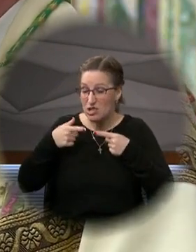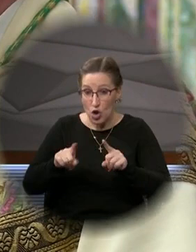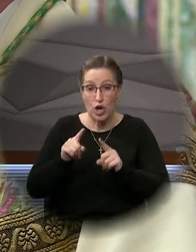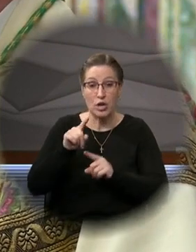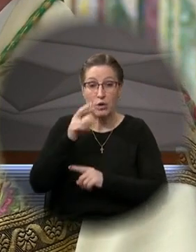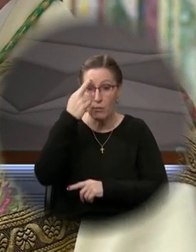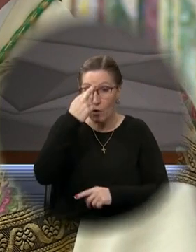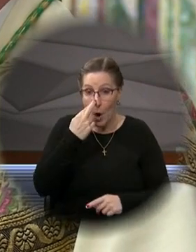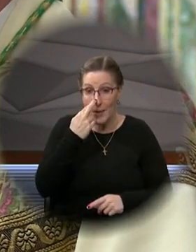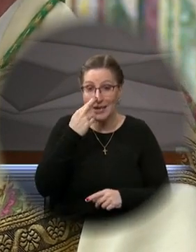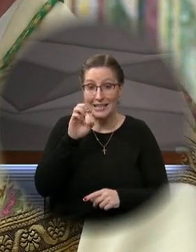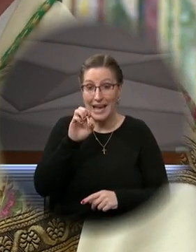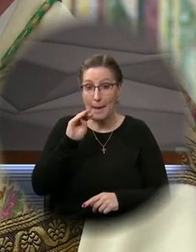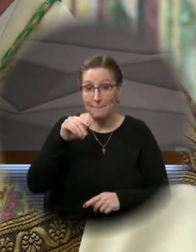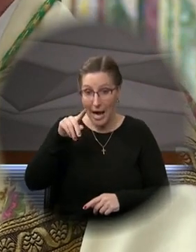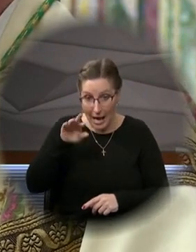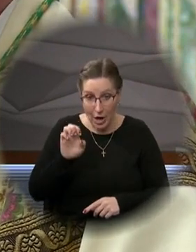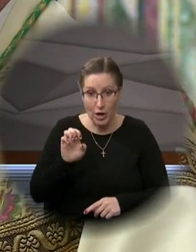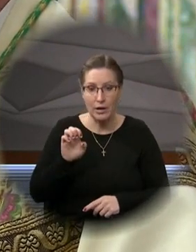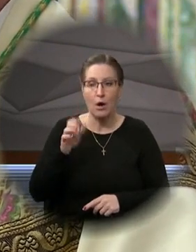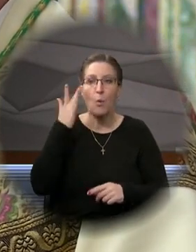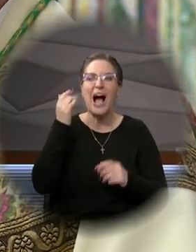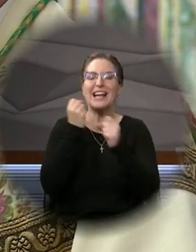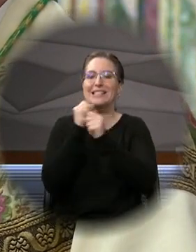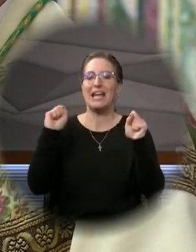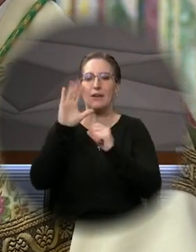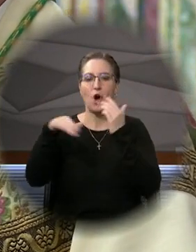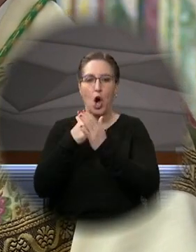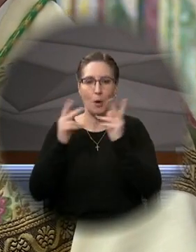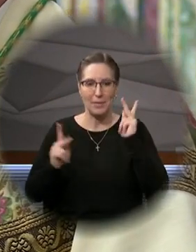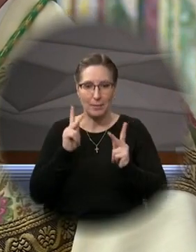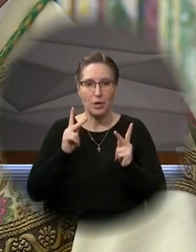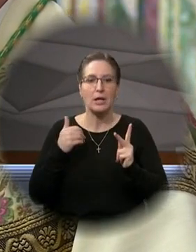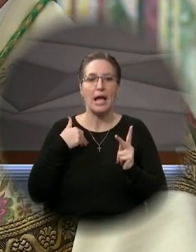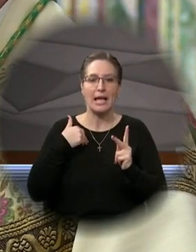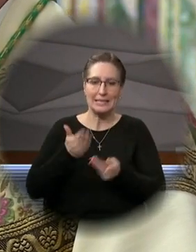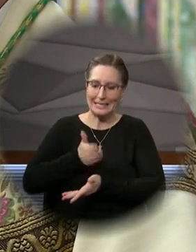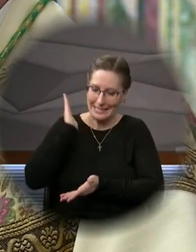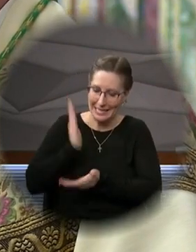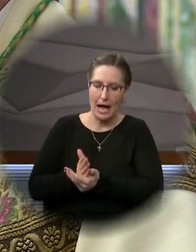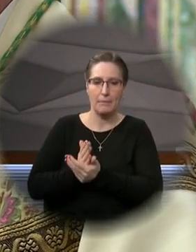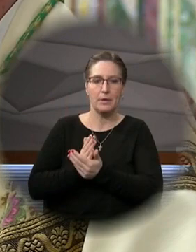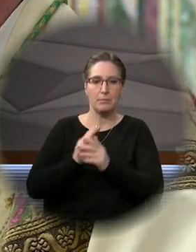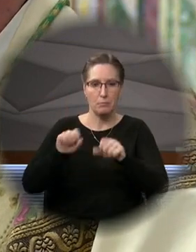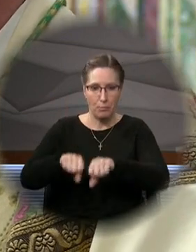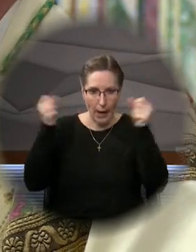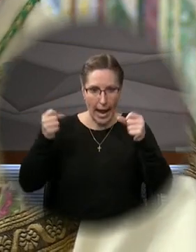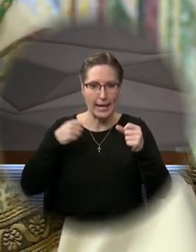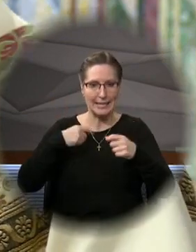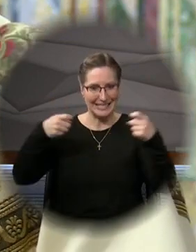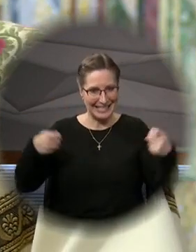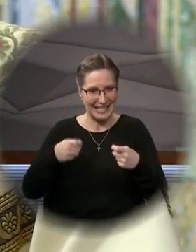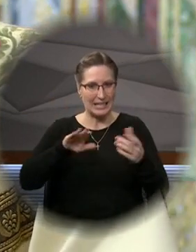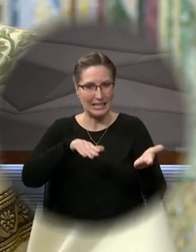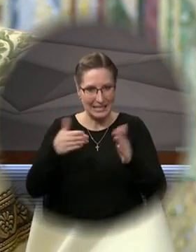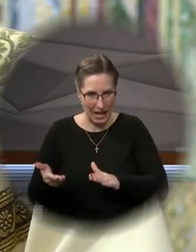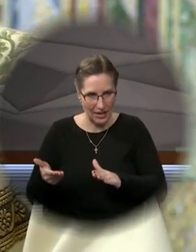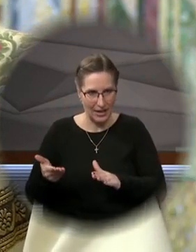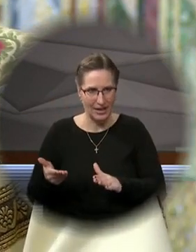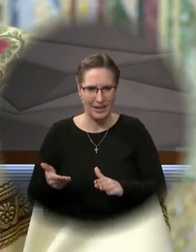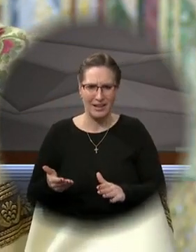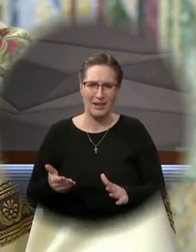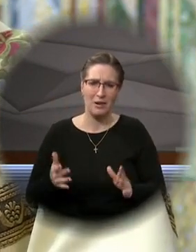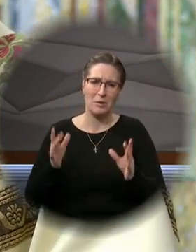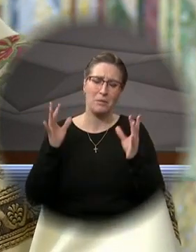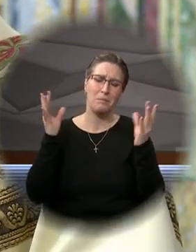to save all of humanity and to break the ancient power of sin and death. Saint Therese of Lisieux put it